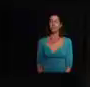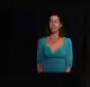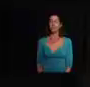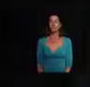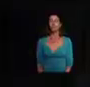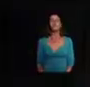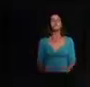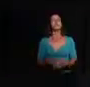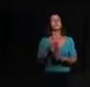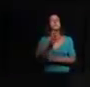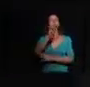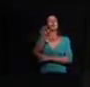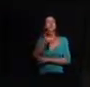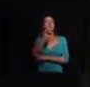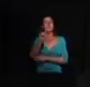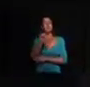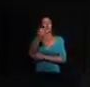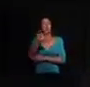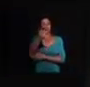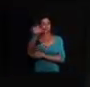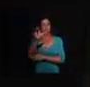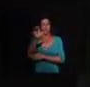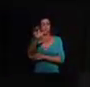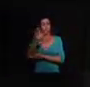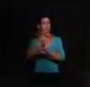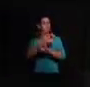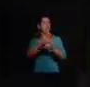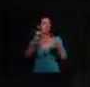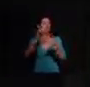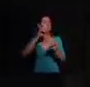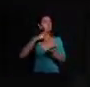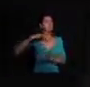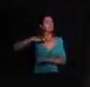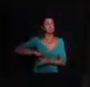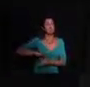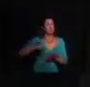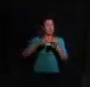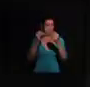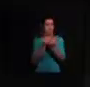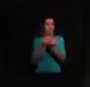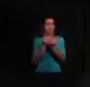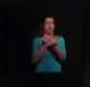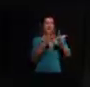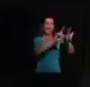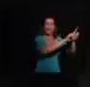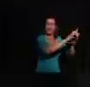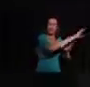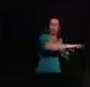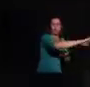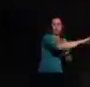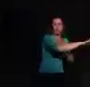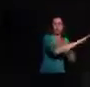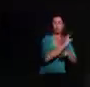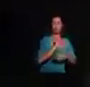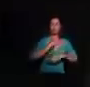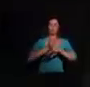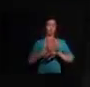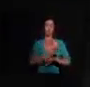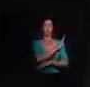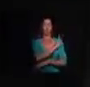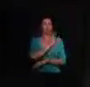Make a Change Canada is a nonprofit organization, and like any other charity of its kind, it is run by a board of directors.